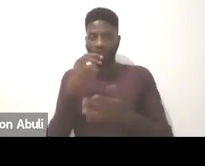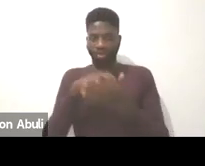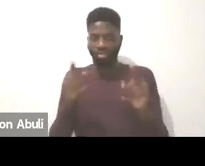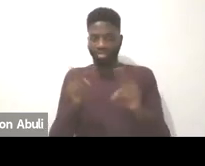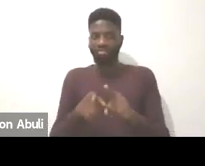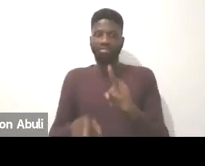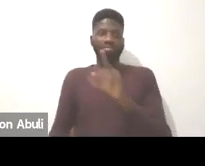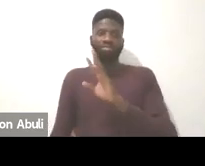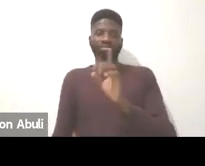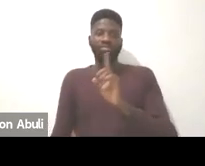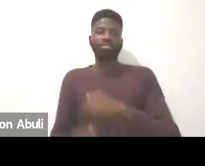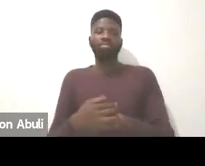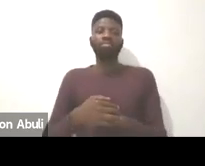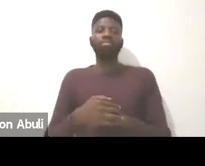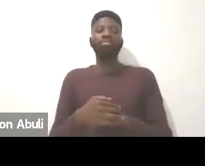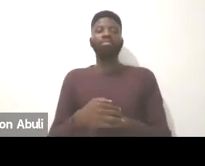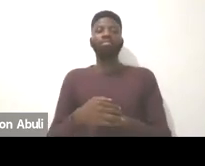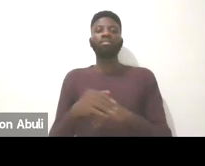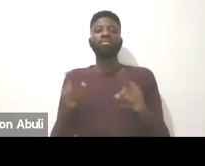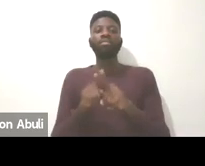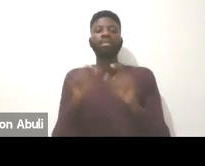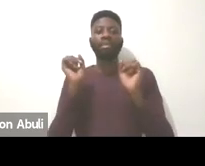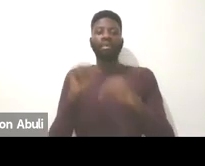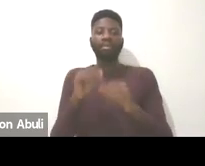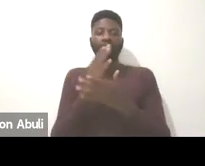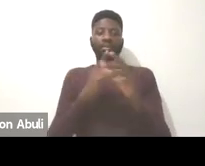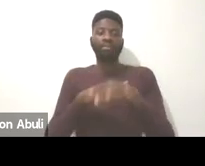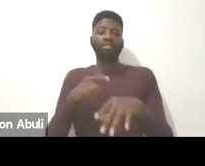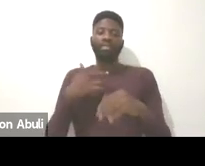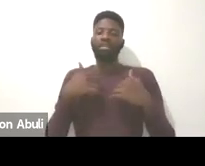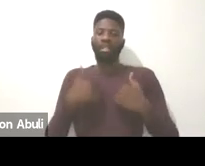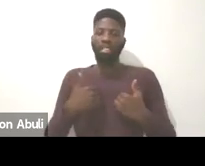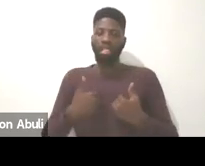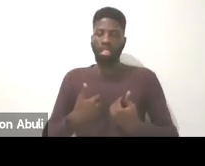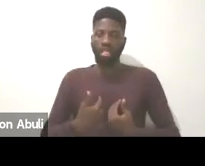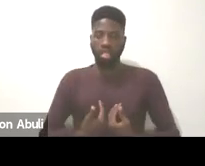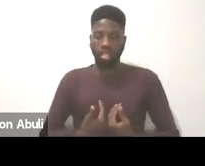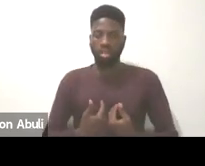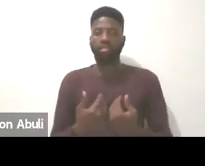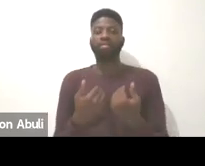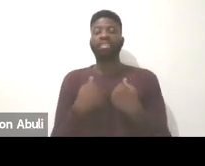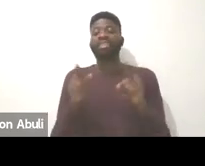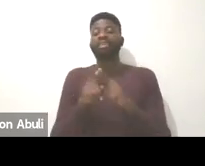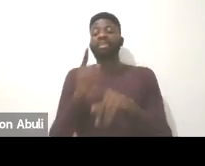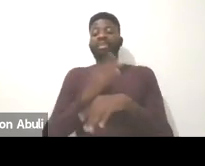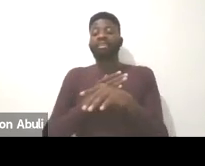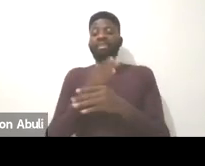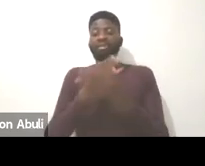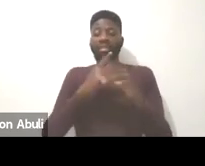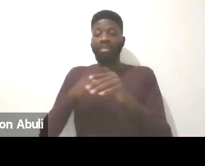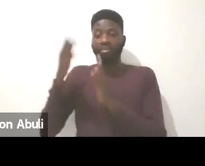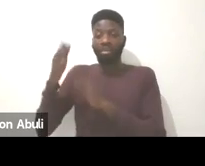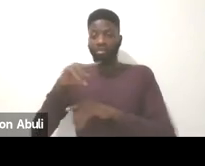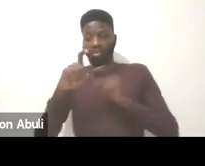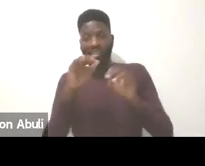situations, and they can be very tiring at times. And sometimes the interviewer anaweza choka tu aseme,